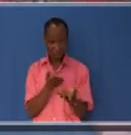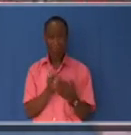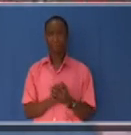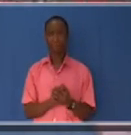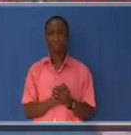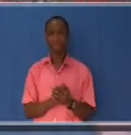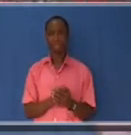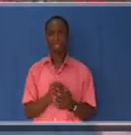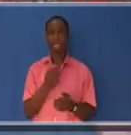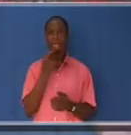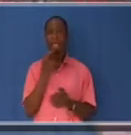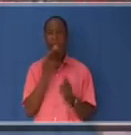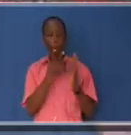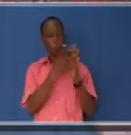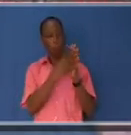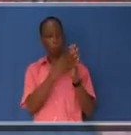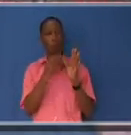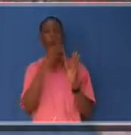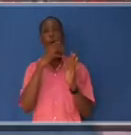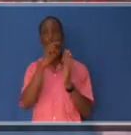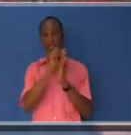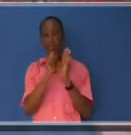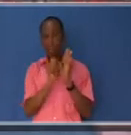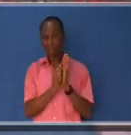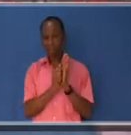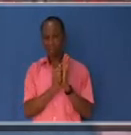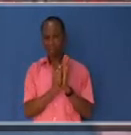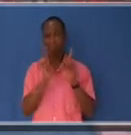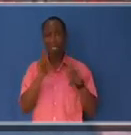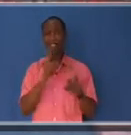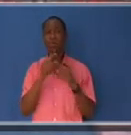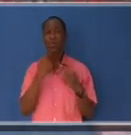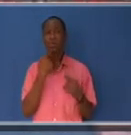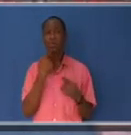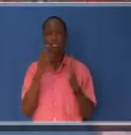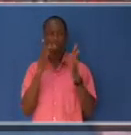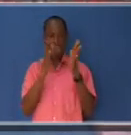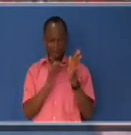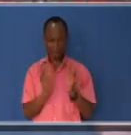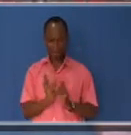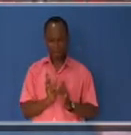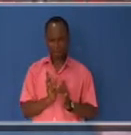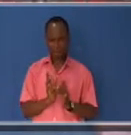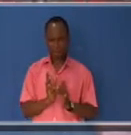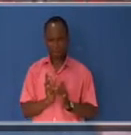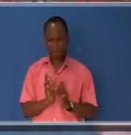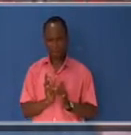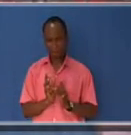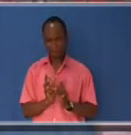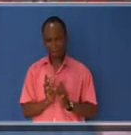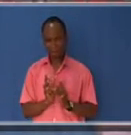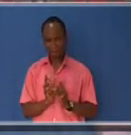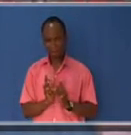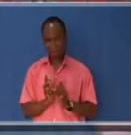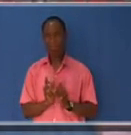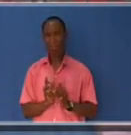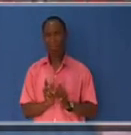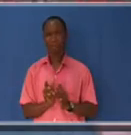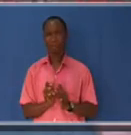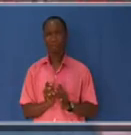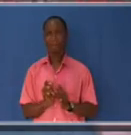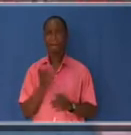won asasa obubuye no ne yare Ndi adofu a mo frey ene mo nso a bi a mo frey na nso mo ne enhia